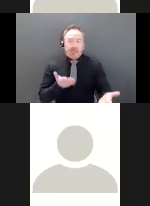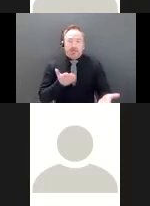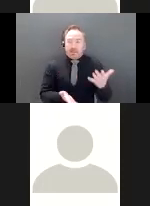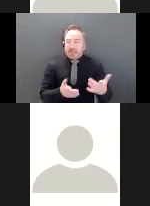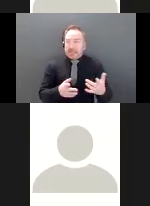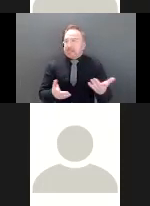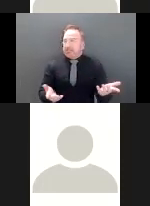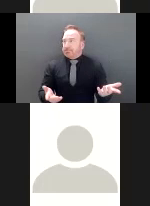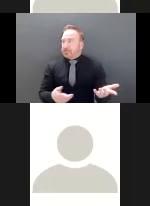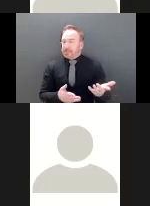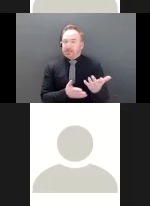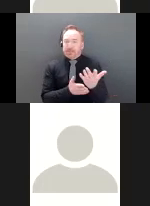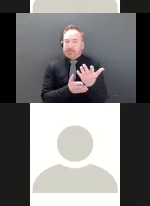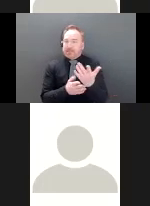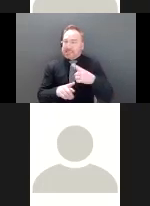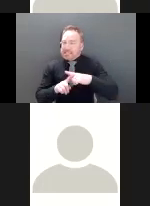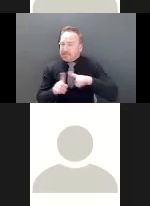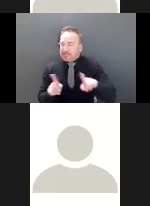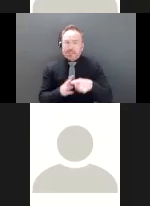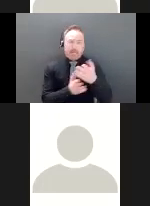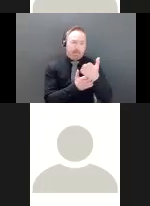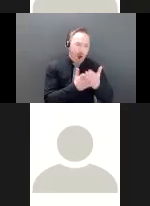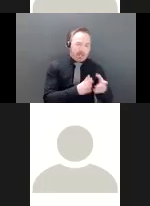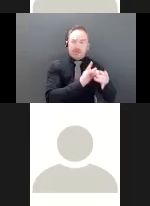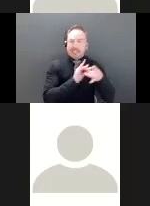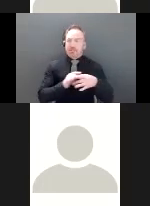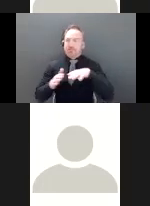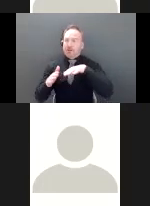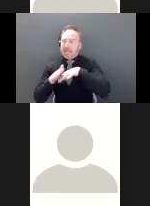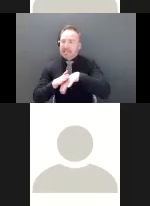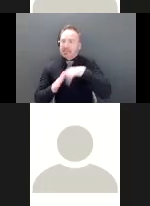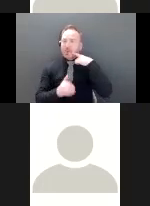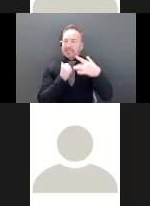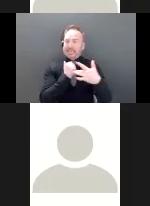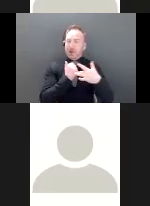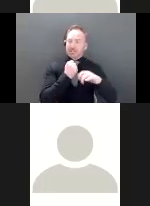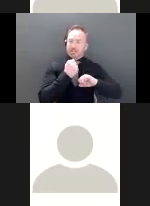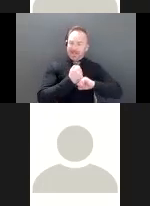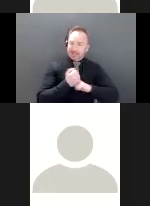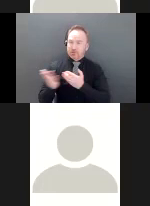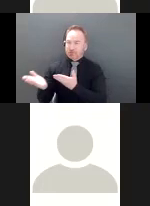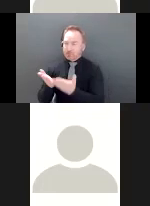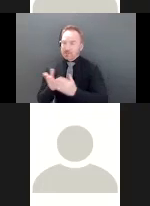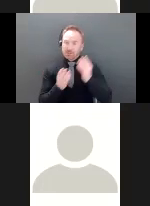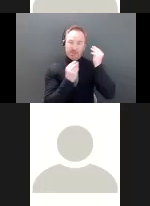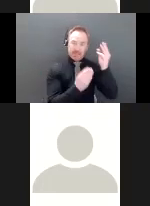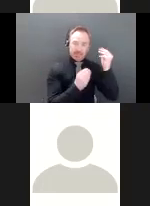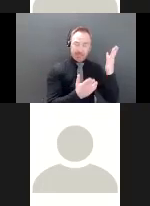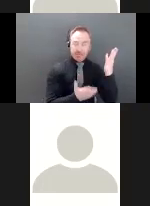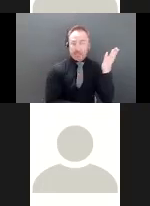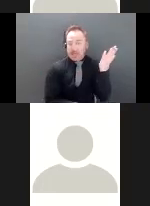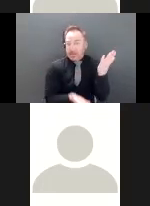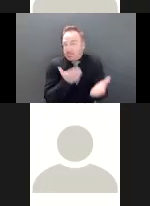might impact access to technology-based services or information, that might be unique,